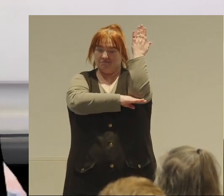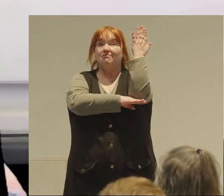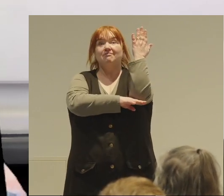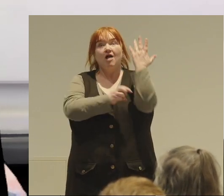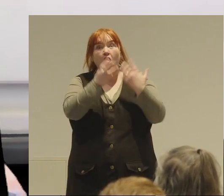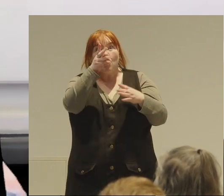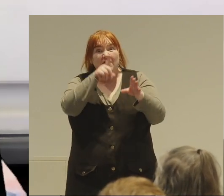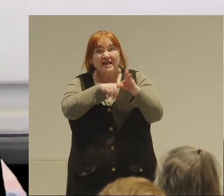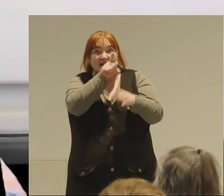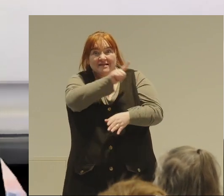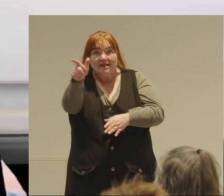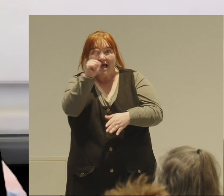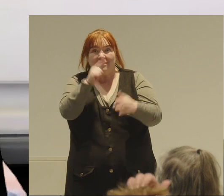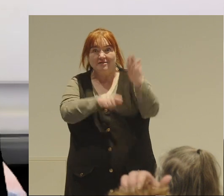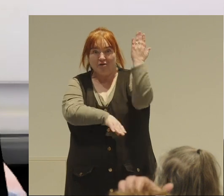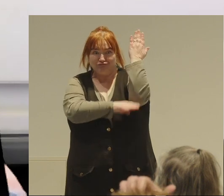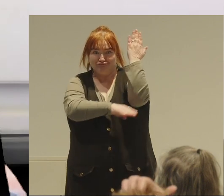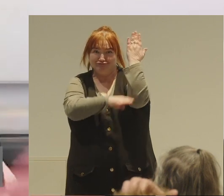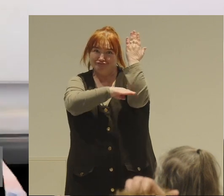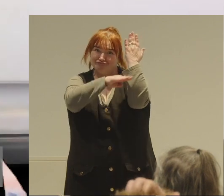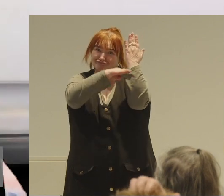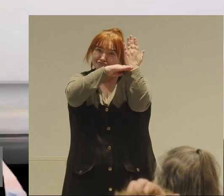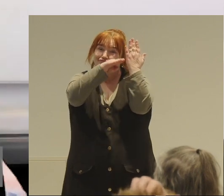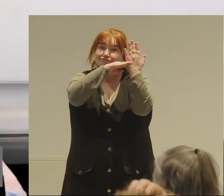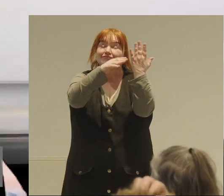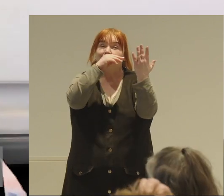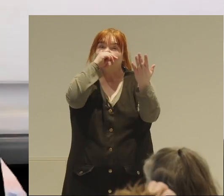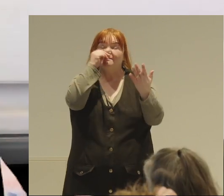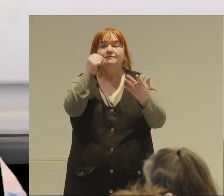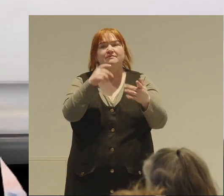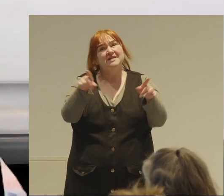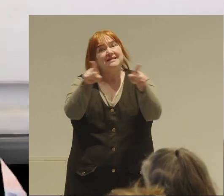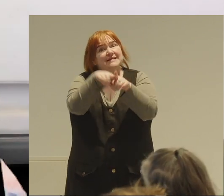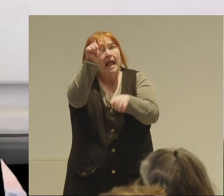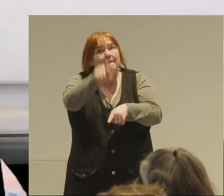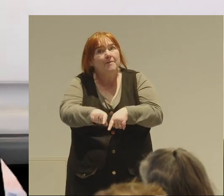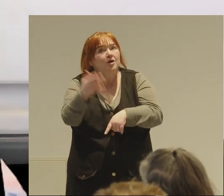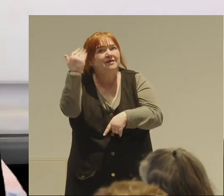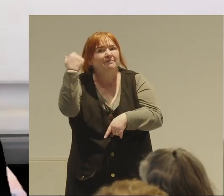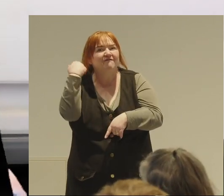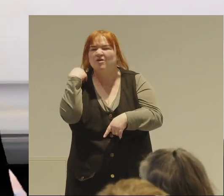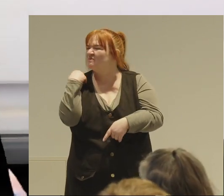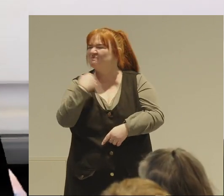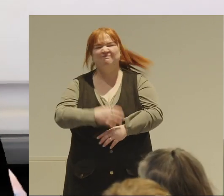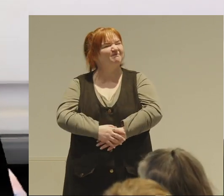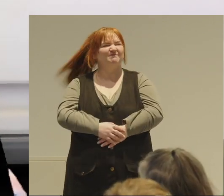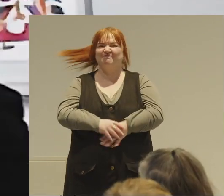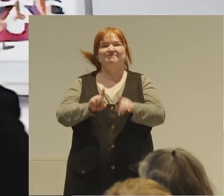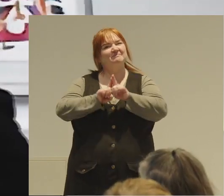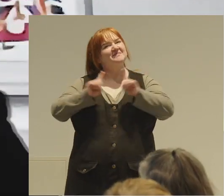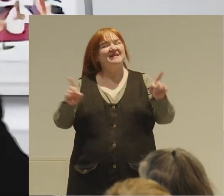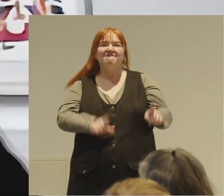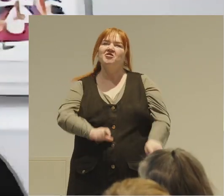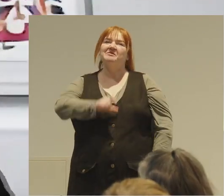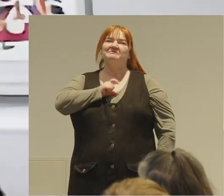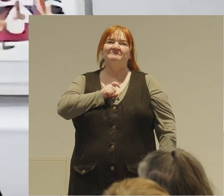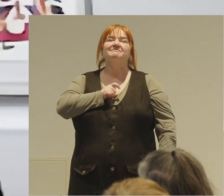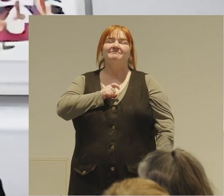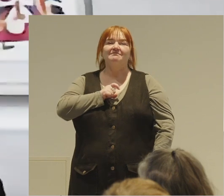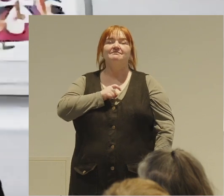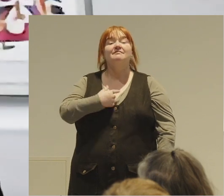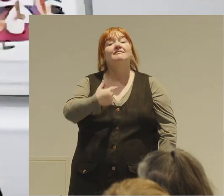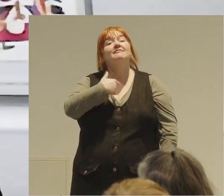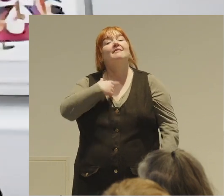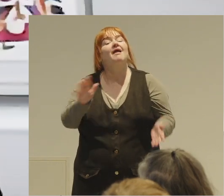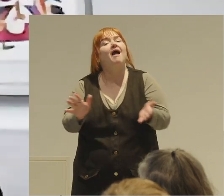I grew and grew and grew. And I'm not the same person as I was 3 years ago. I'm now a different person. I